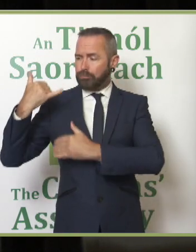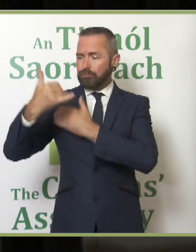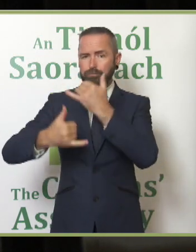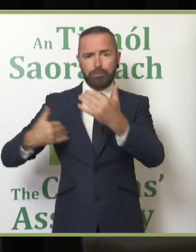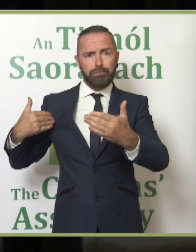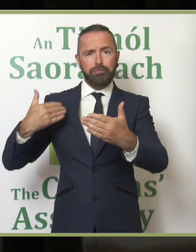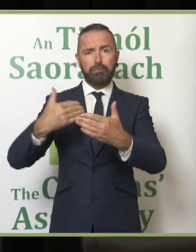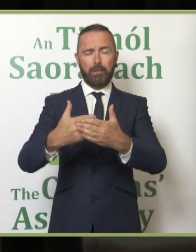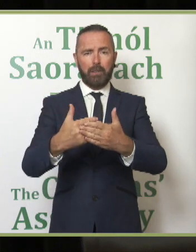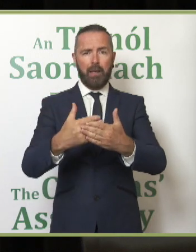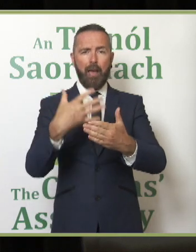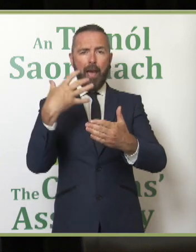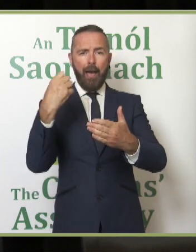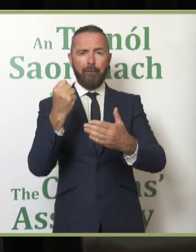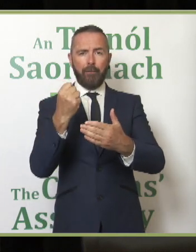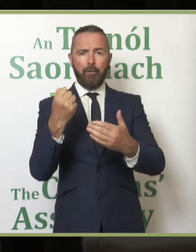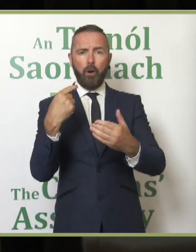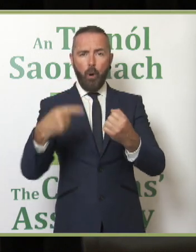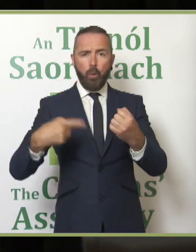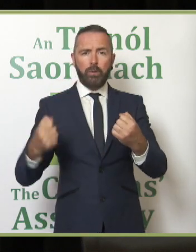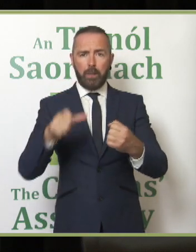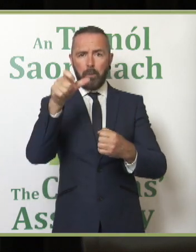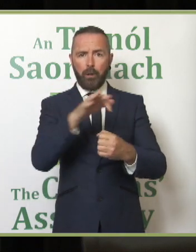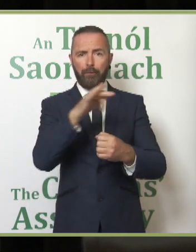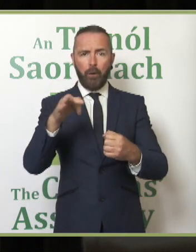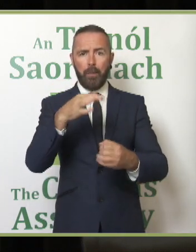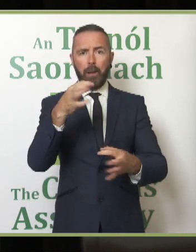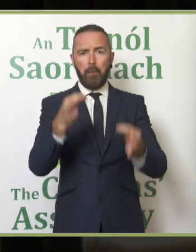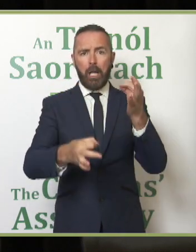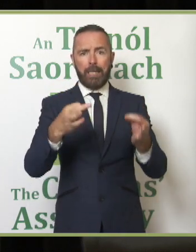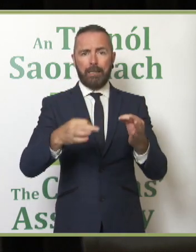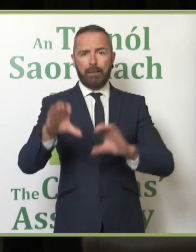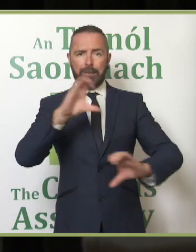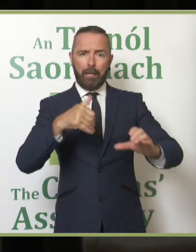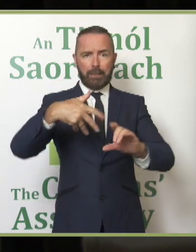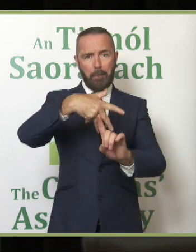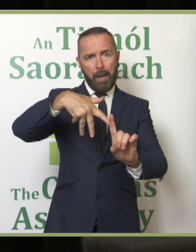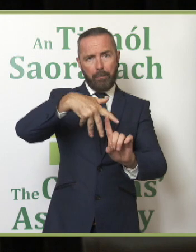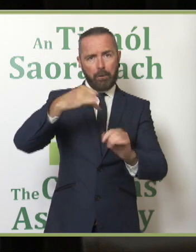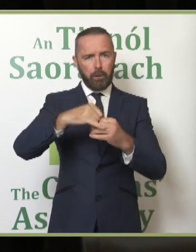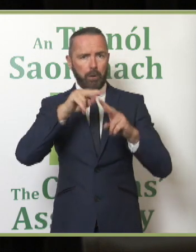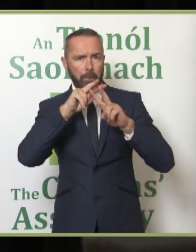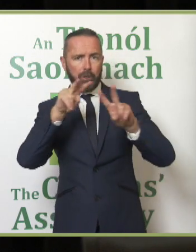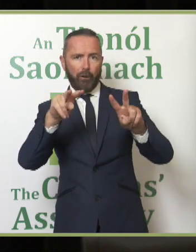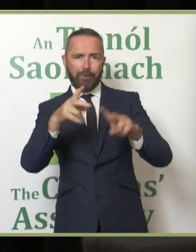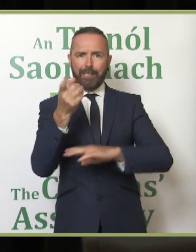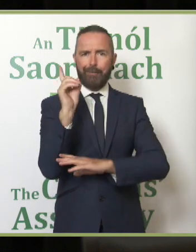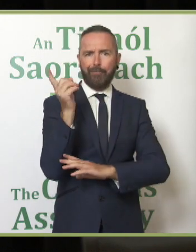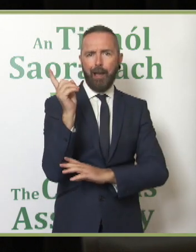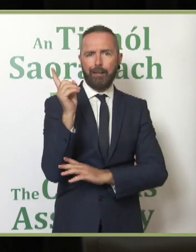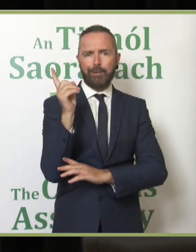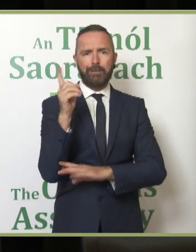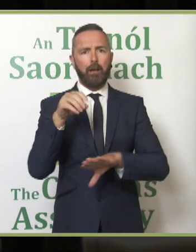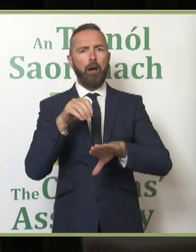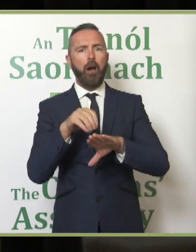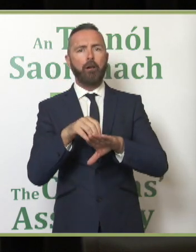a politics or a political science background who observes and advises